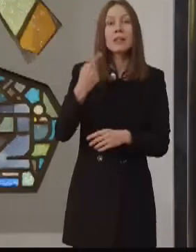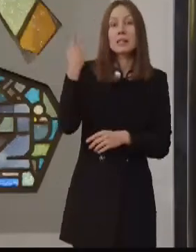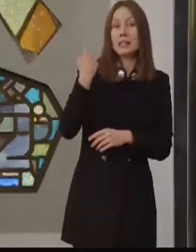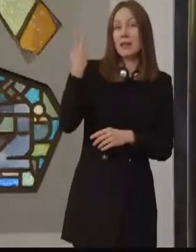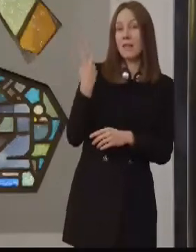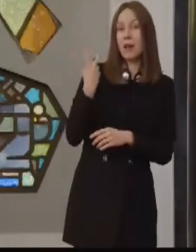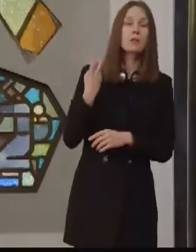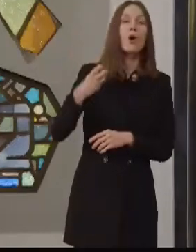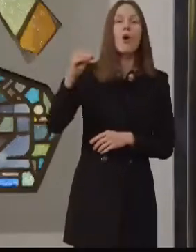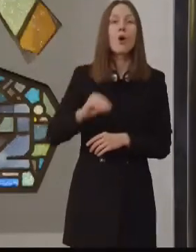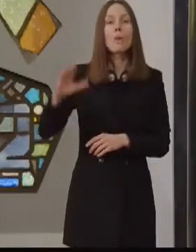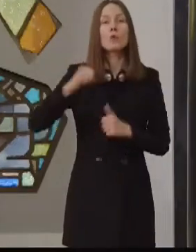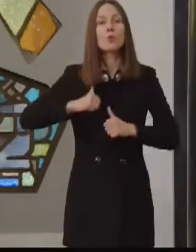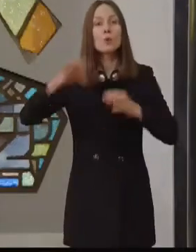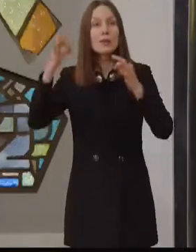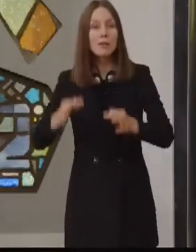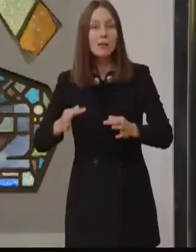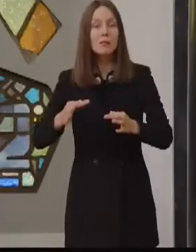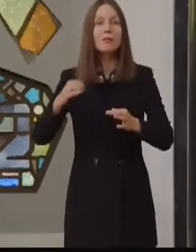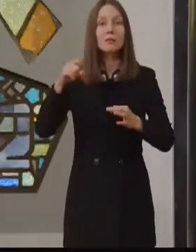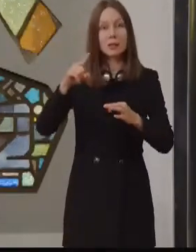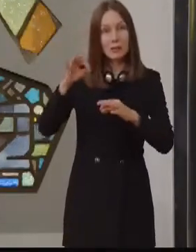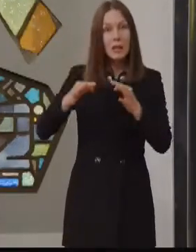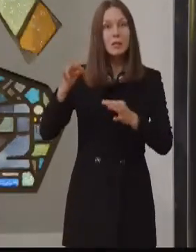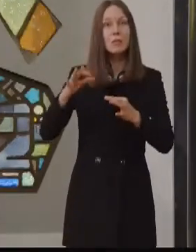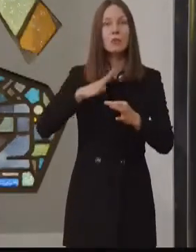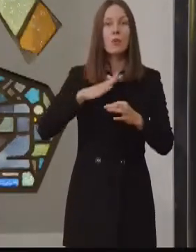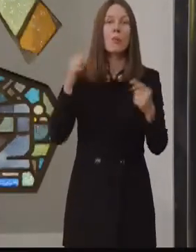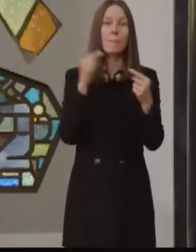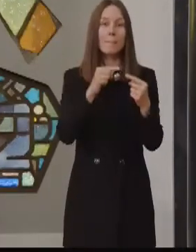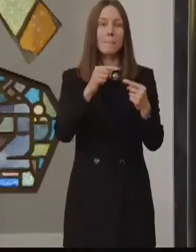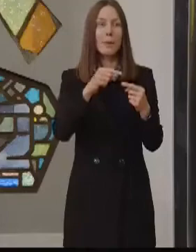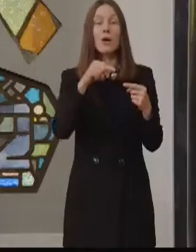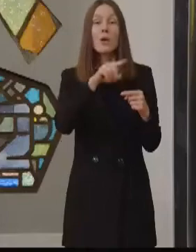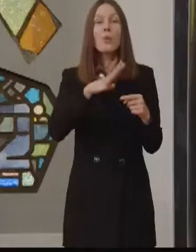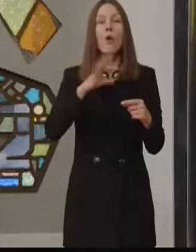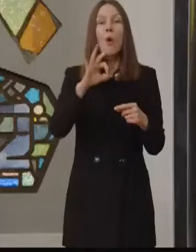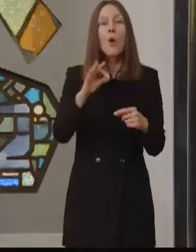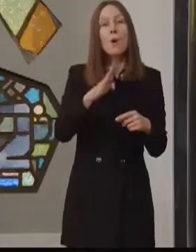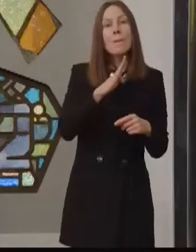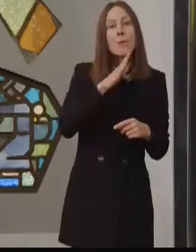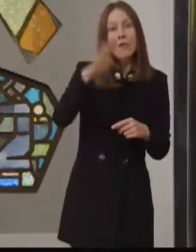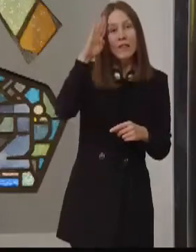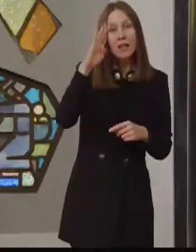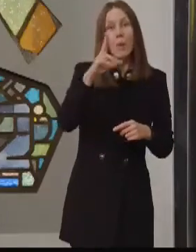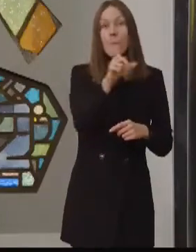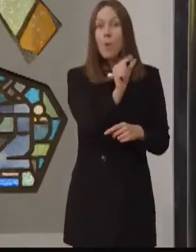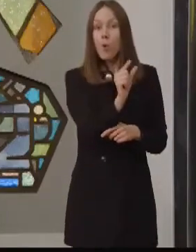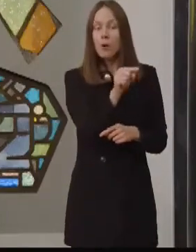A few weeks ago, the Court on Human Rights adopted a